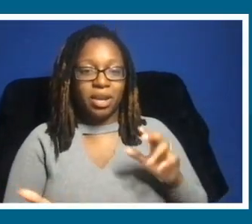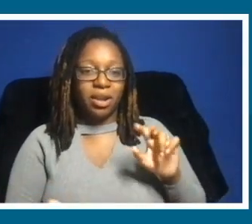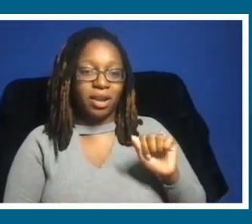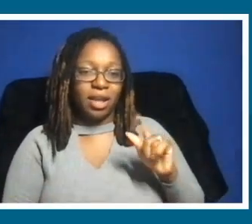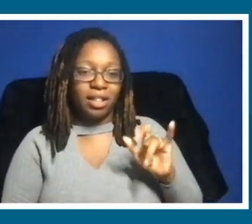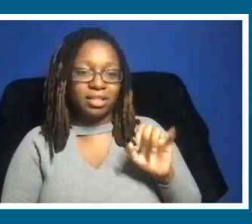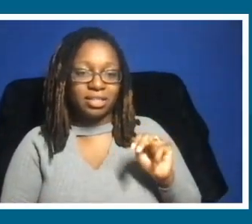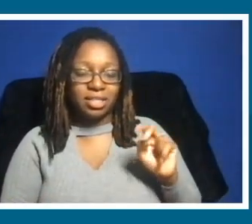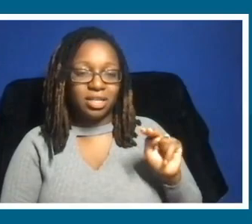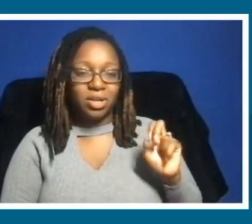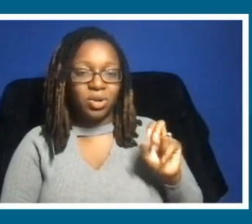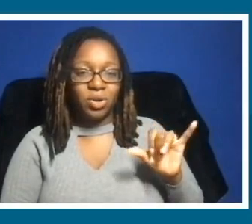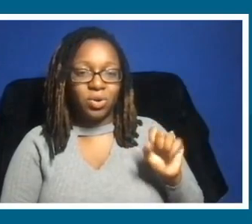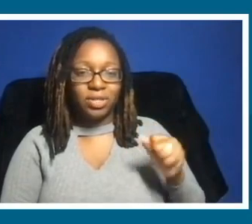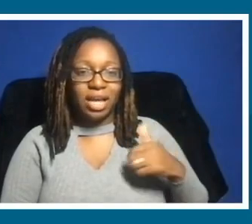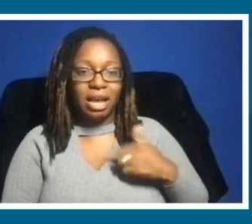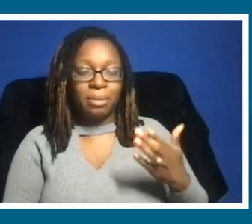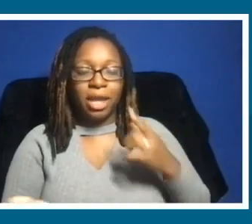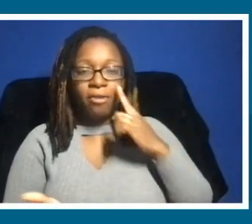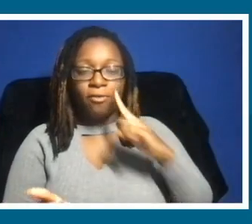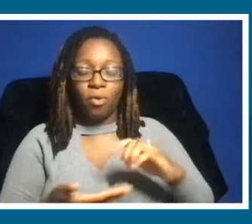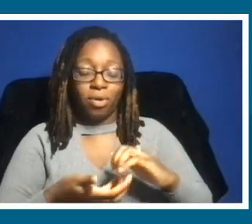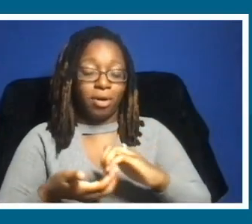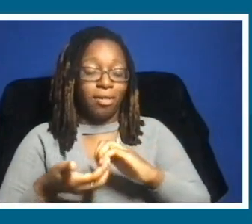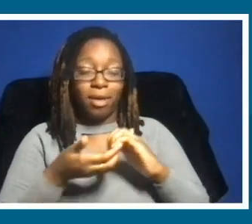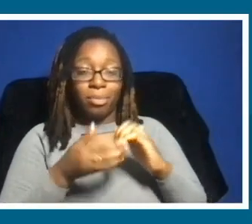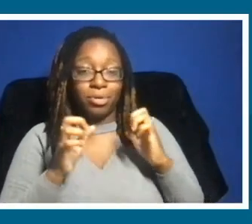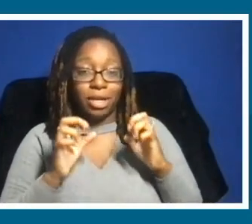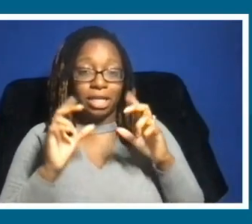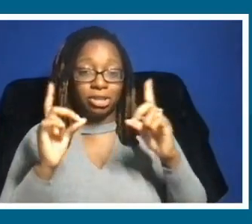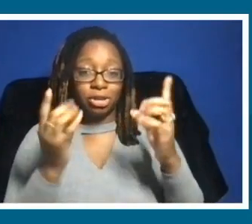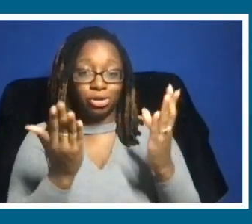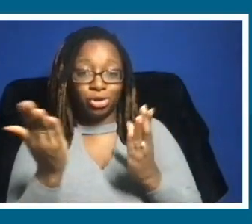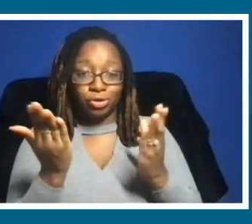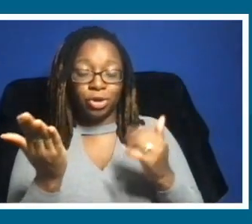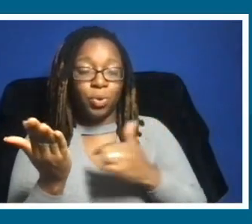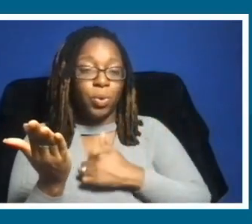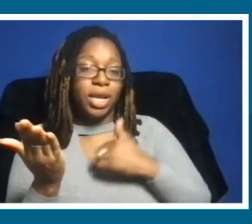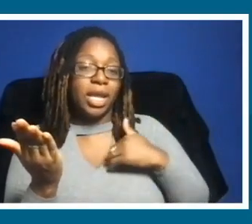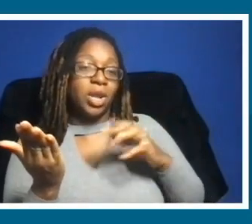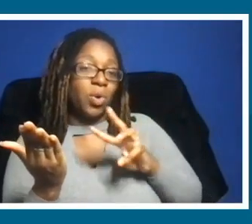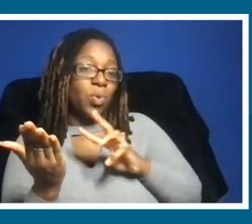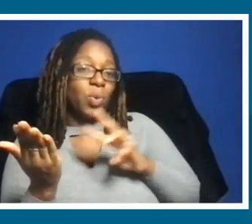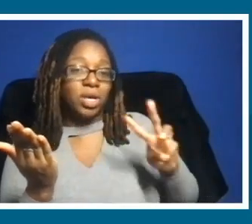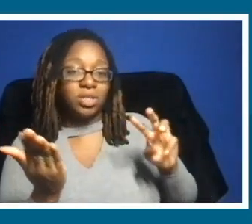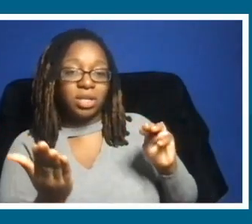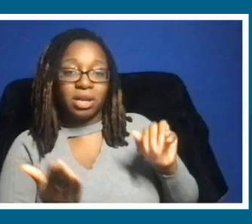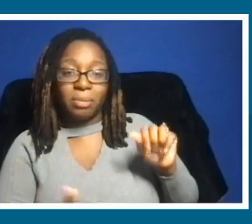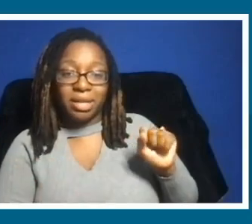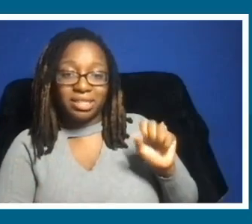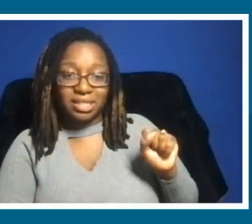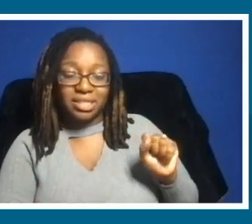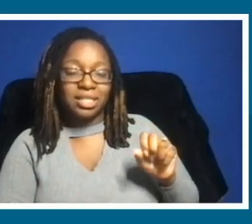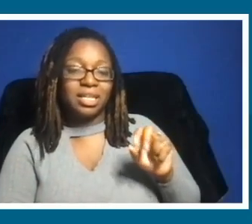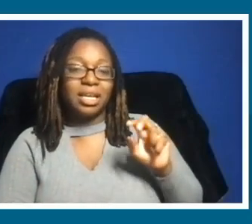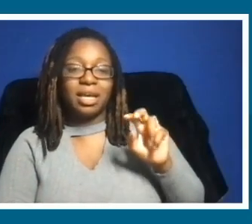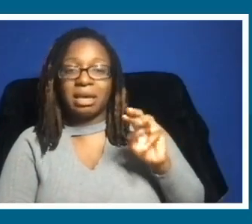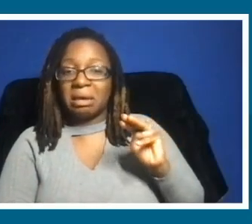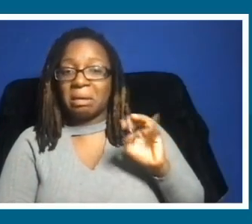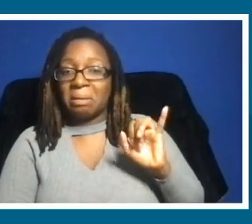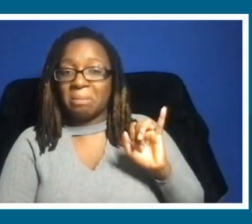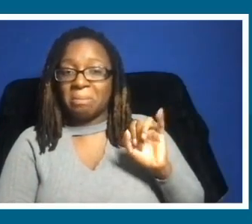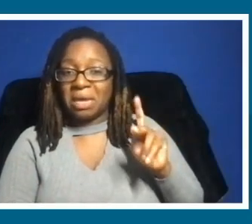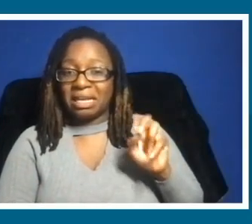for Educational Services, and we are located in Western Massachusetts in Nipmuc unceded territory